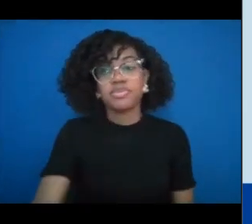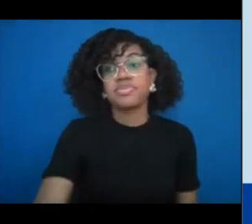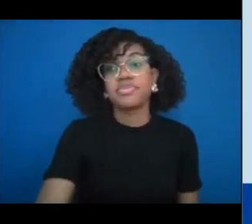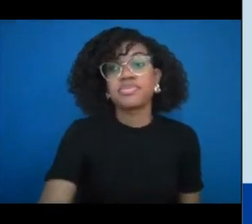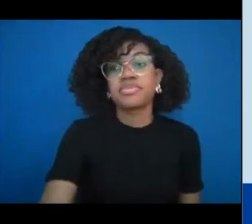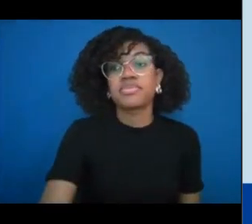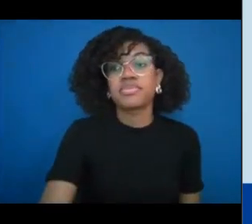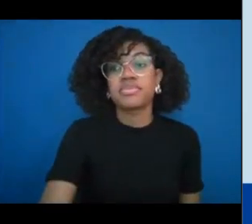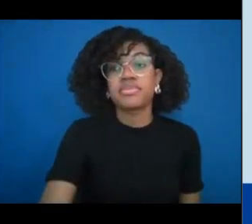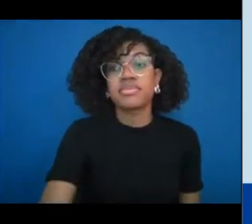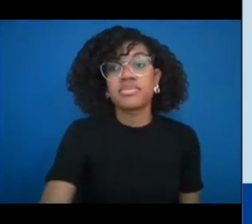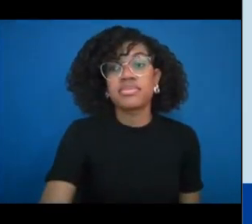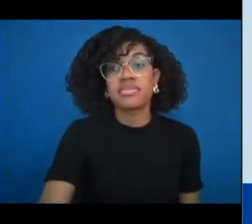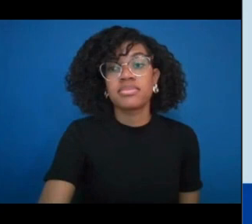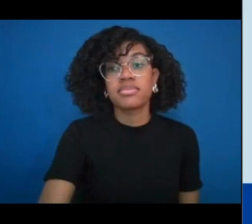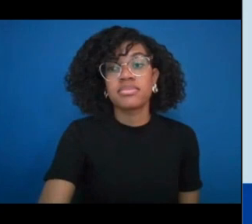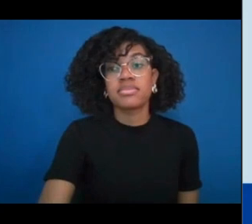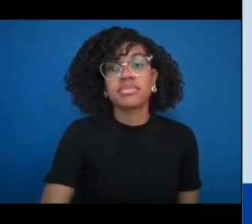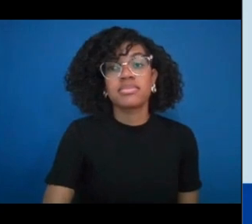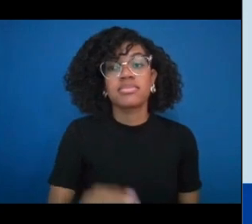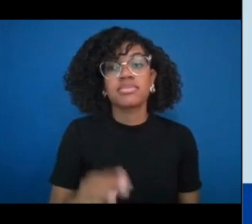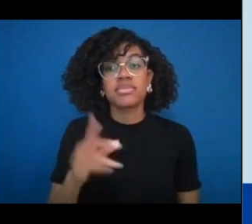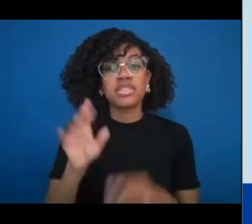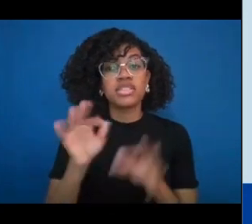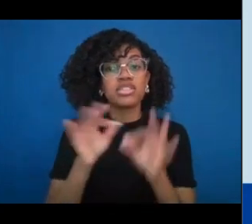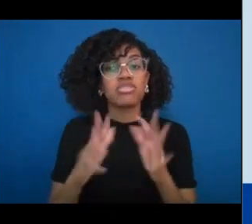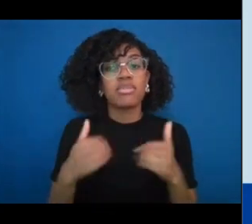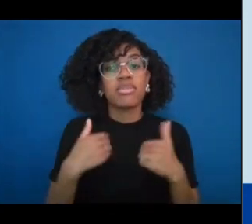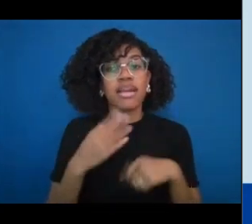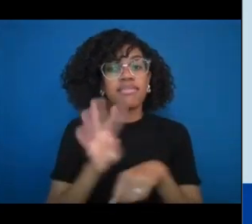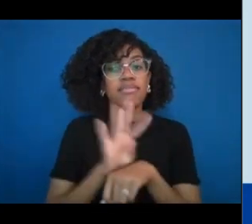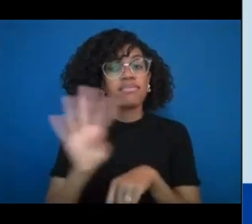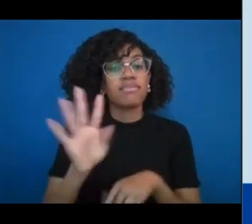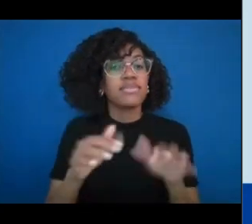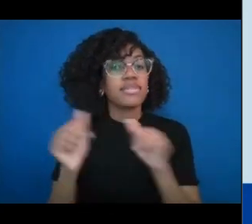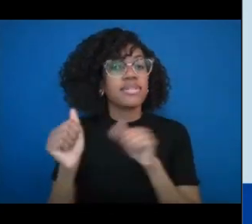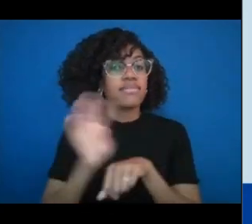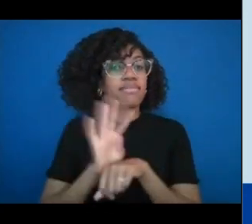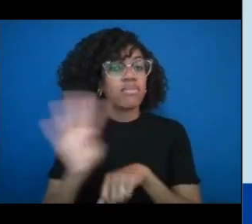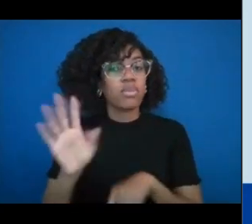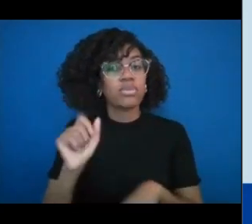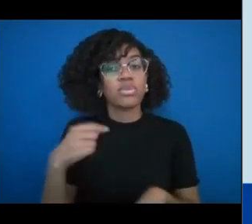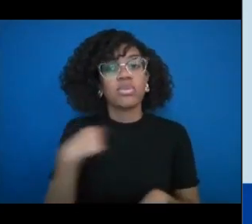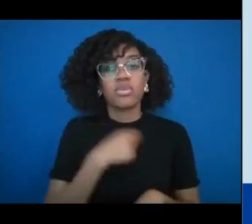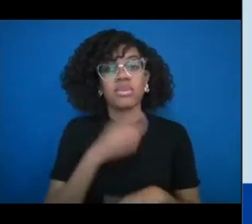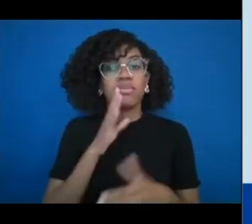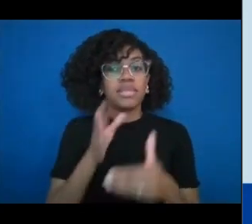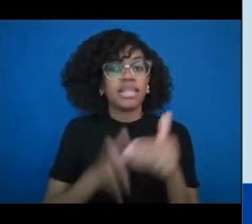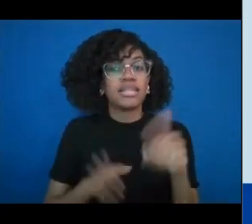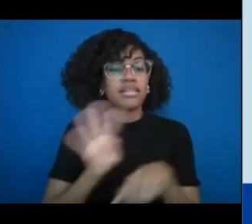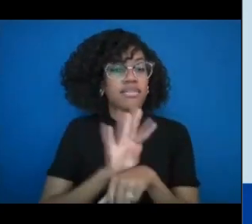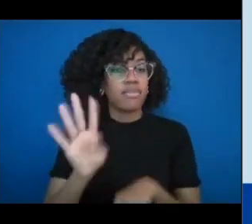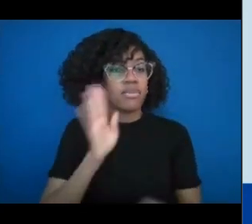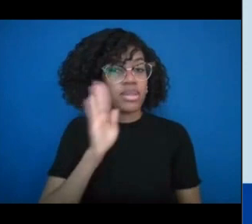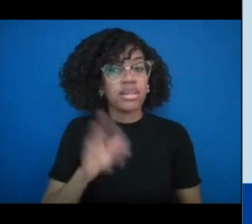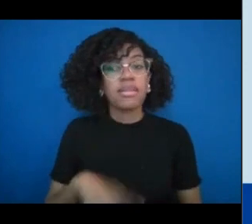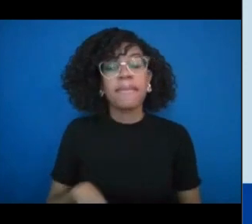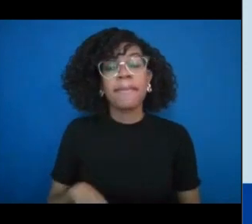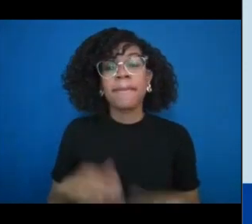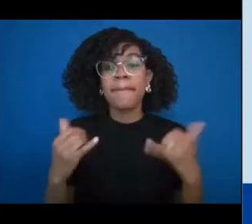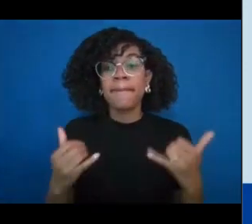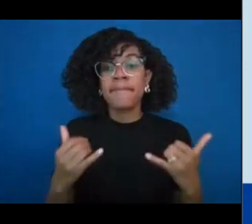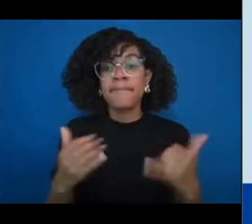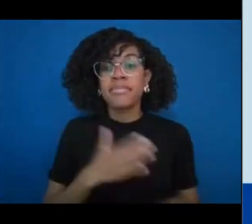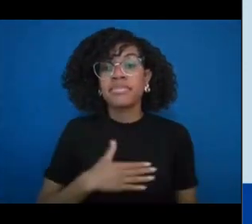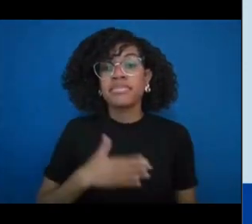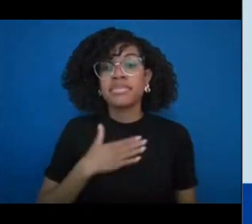Ms. Crystal has a hard stop at 4 o'clock, so we will be ending then. At this point,